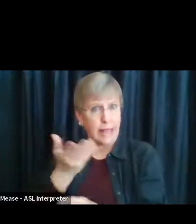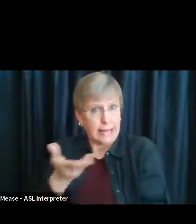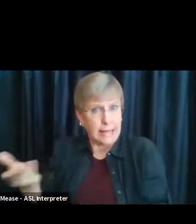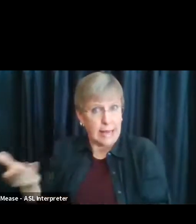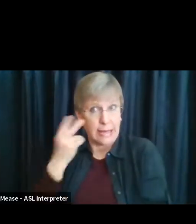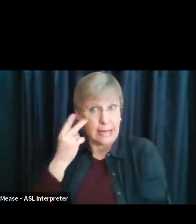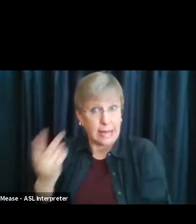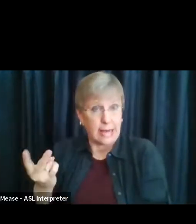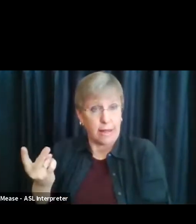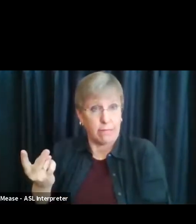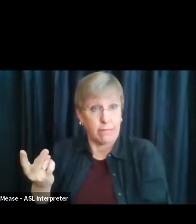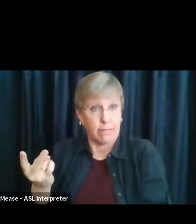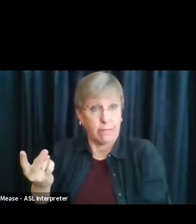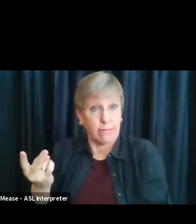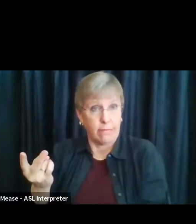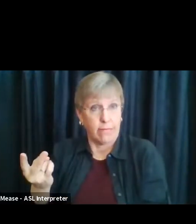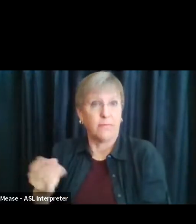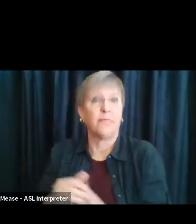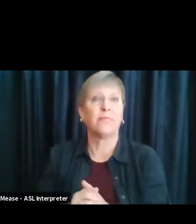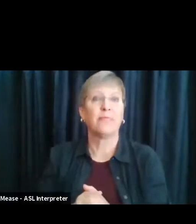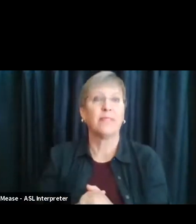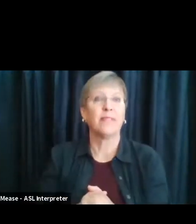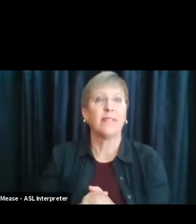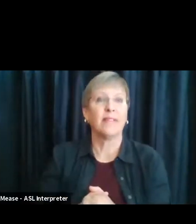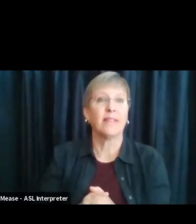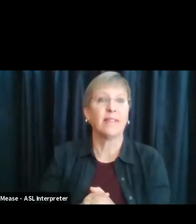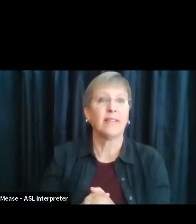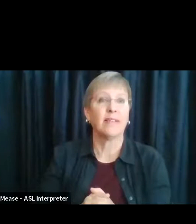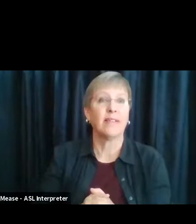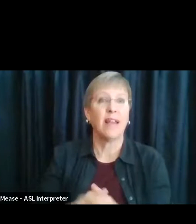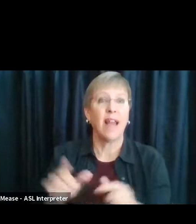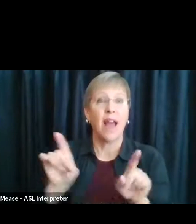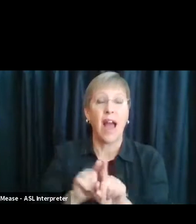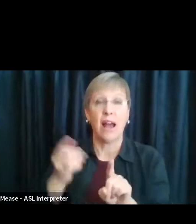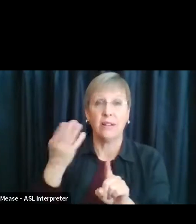see them. And as a